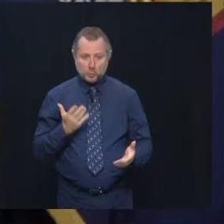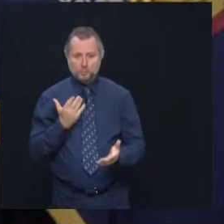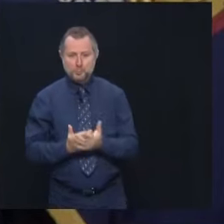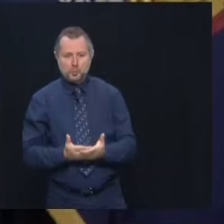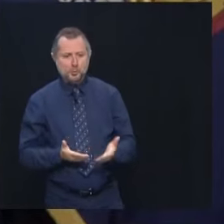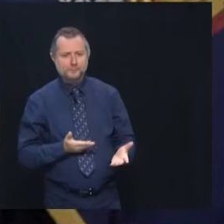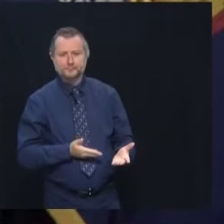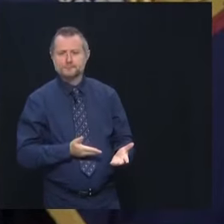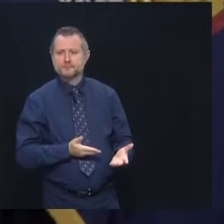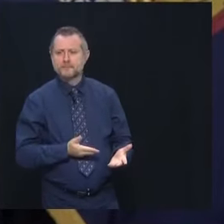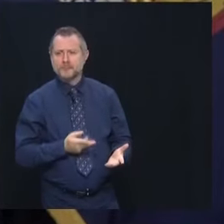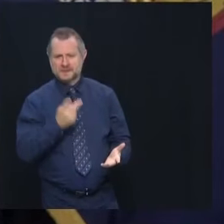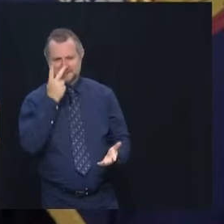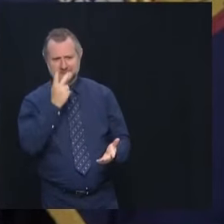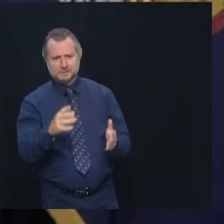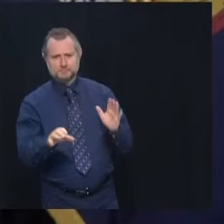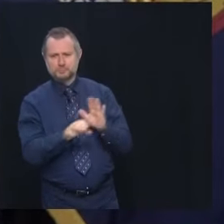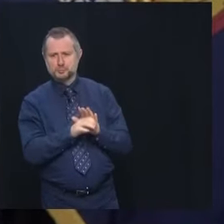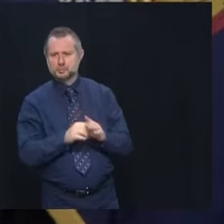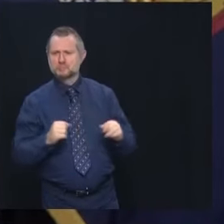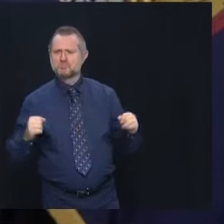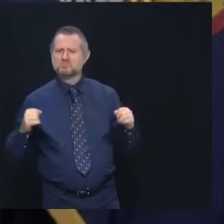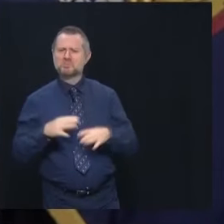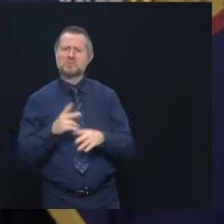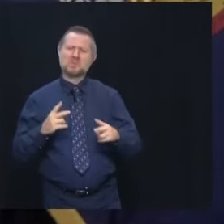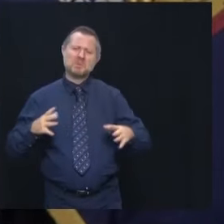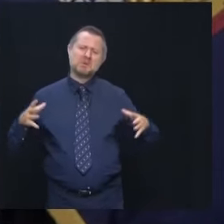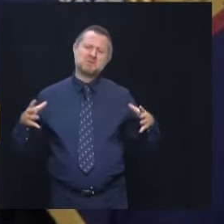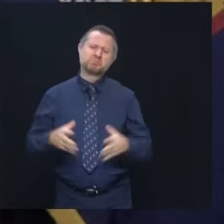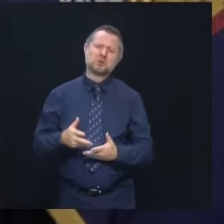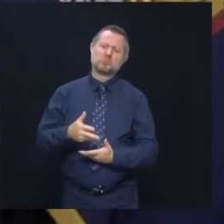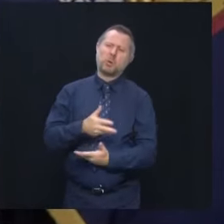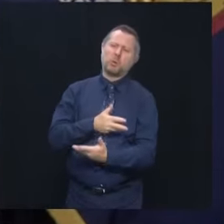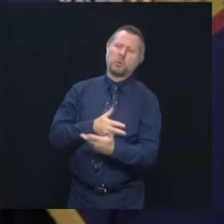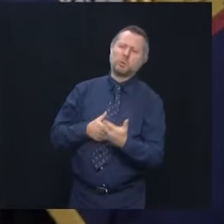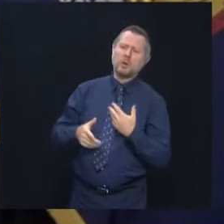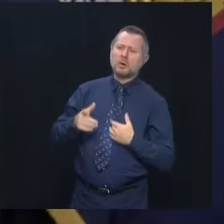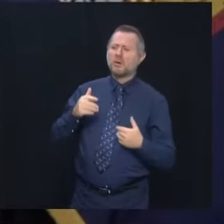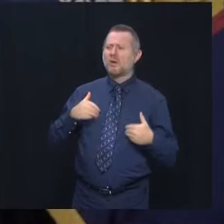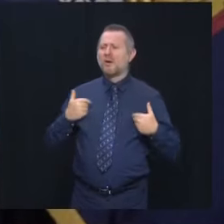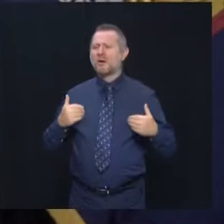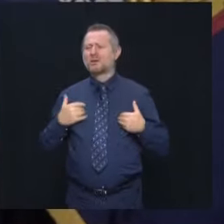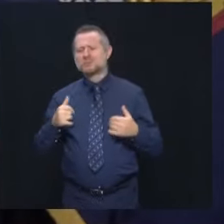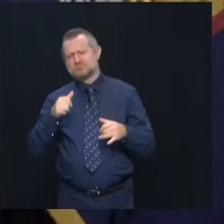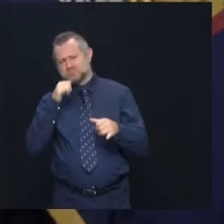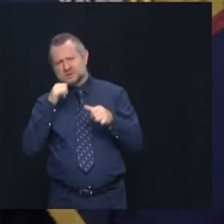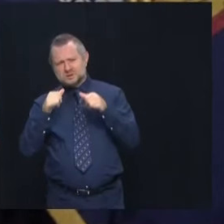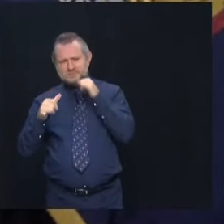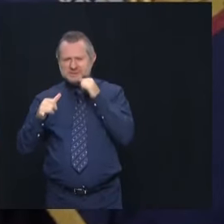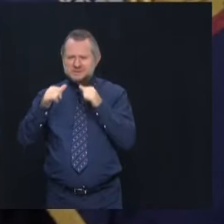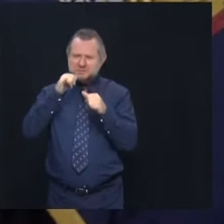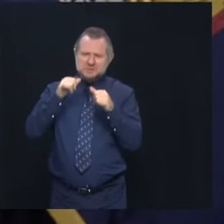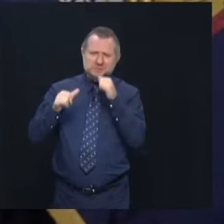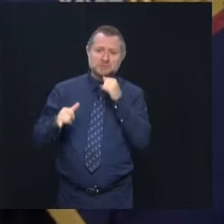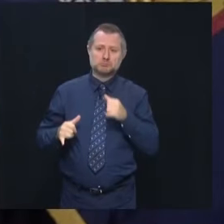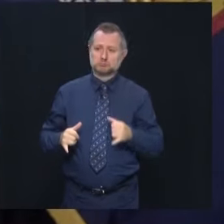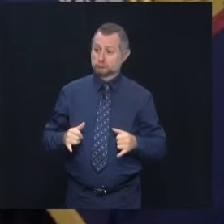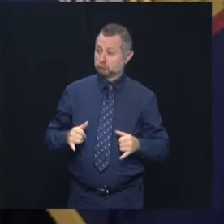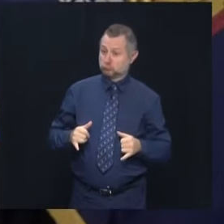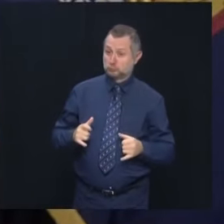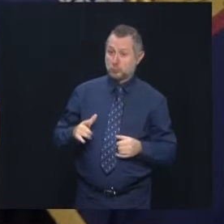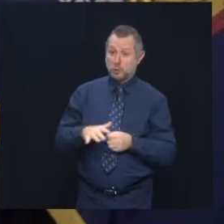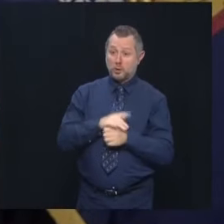we say, look at the crowds, look at the pictures, look at all the young people in front of the bar, do something? They did nothing.